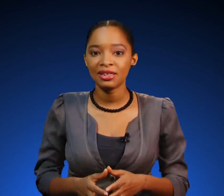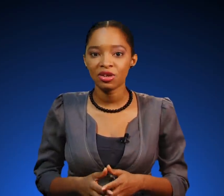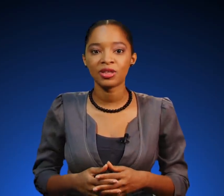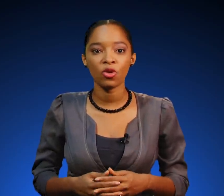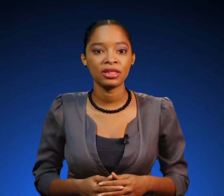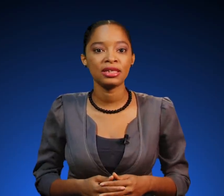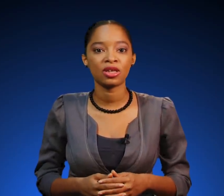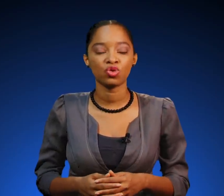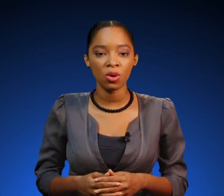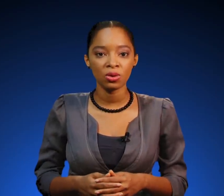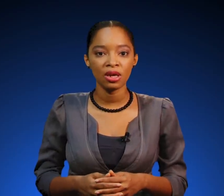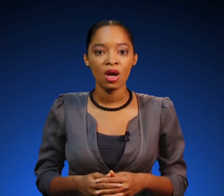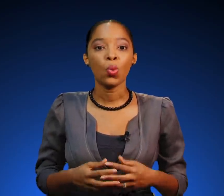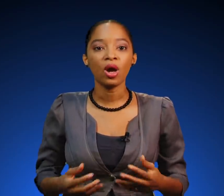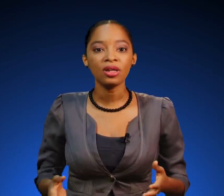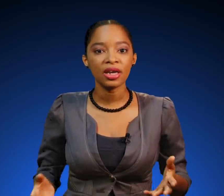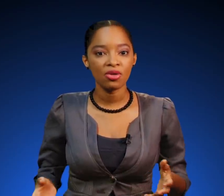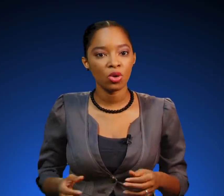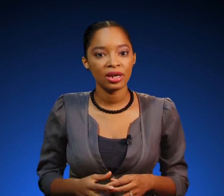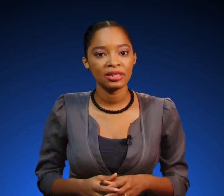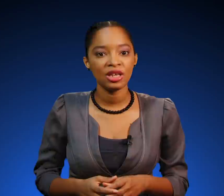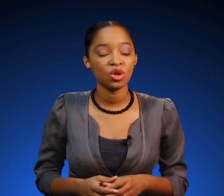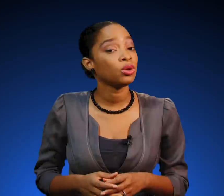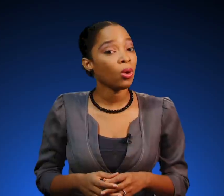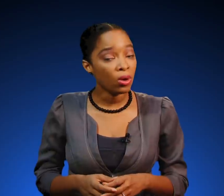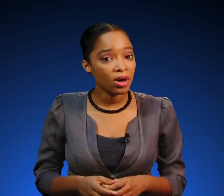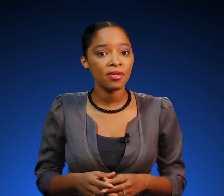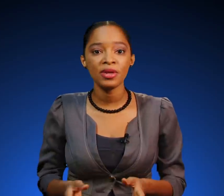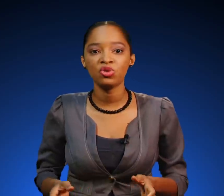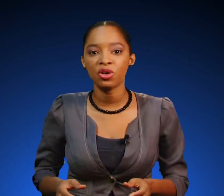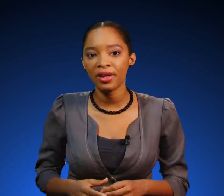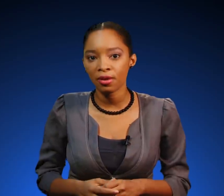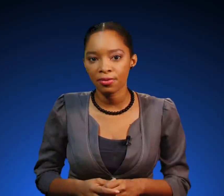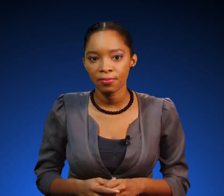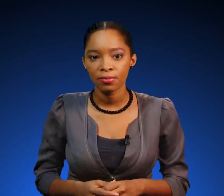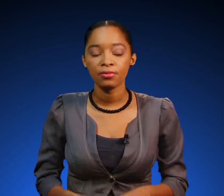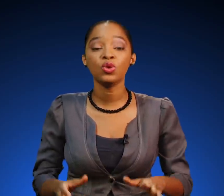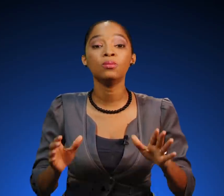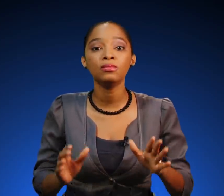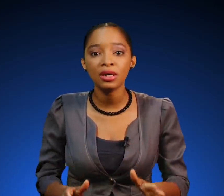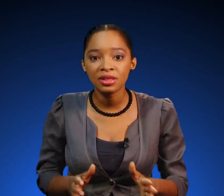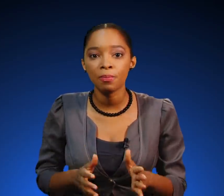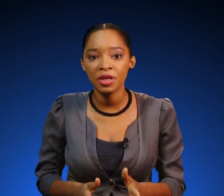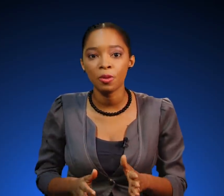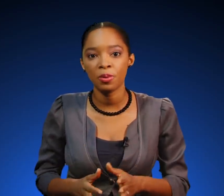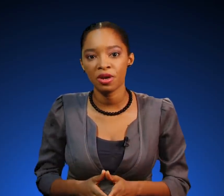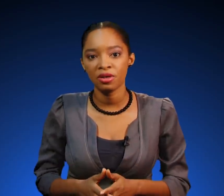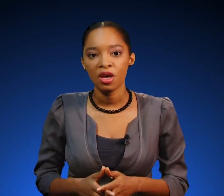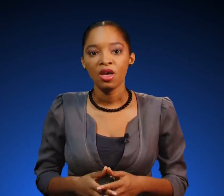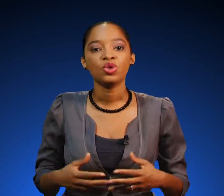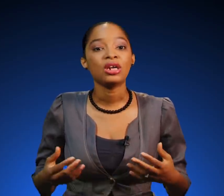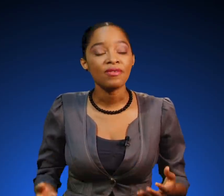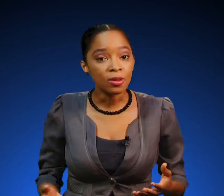the Centers for Disease Control, World Health Organization, or the Ministry of Health. You must be